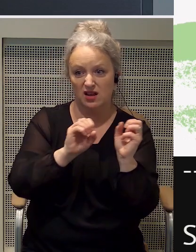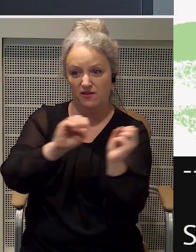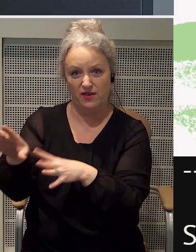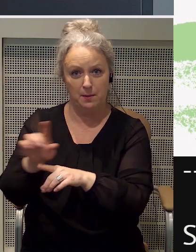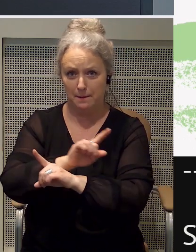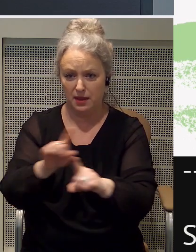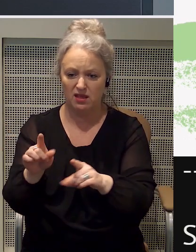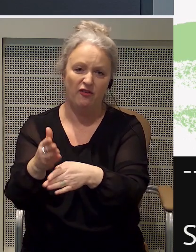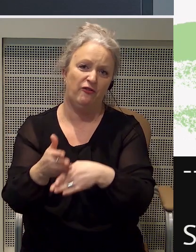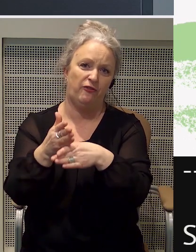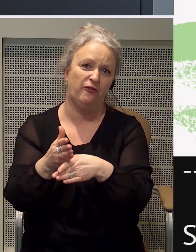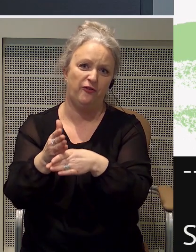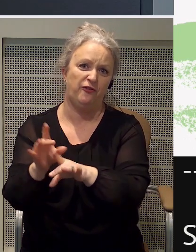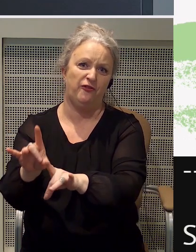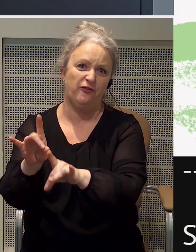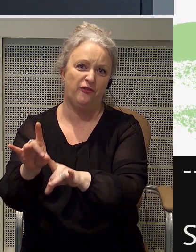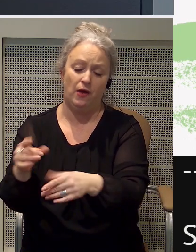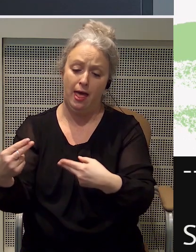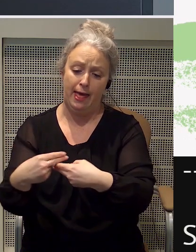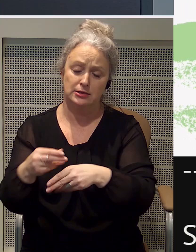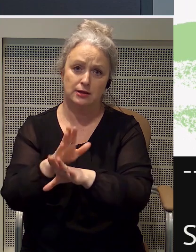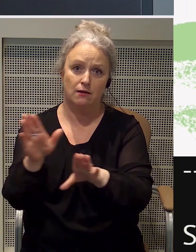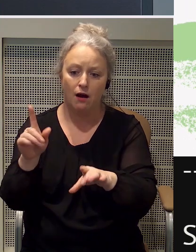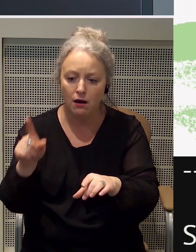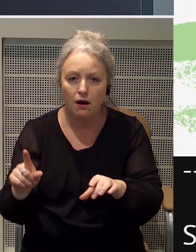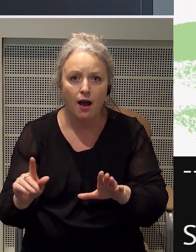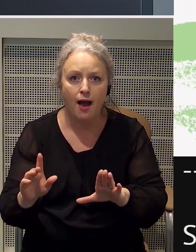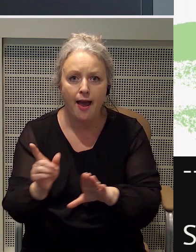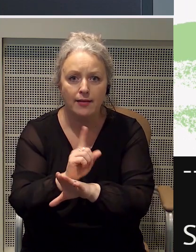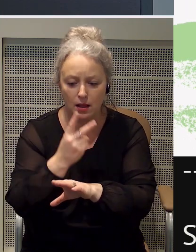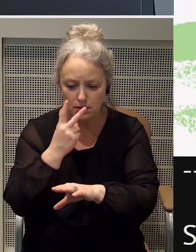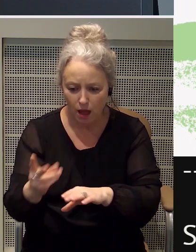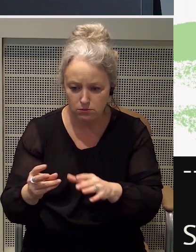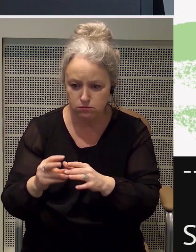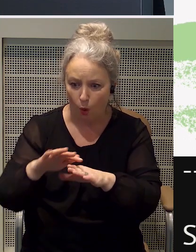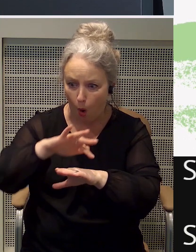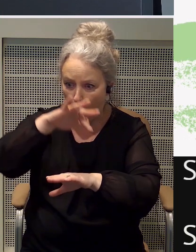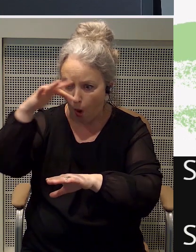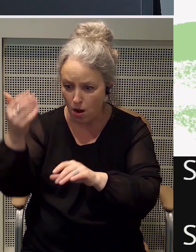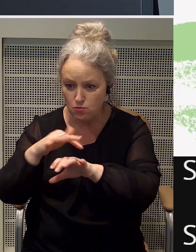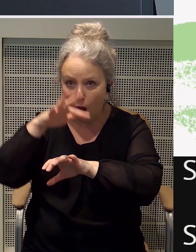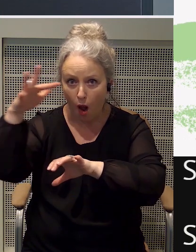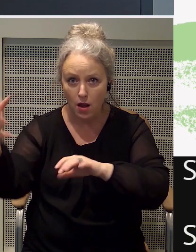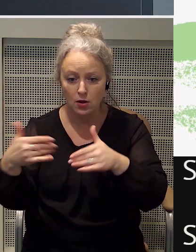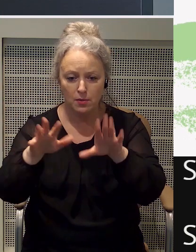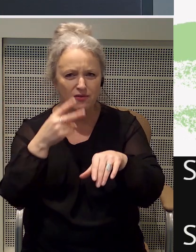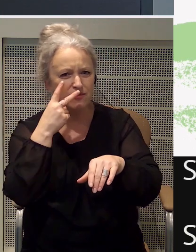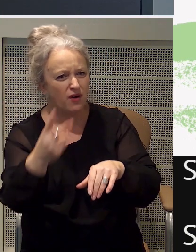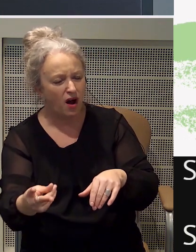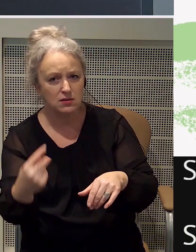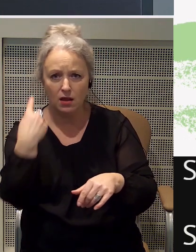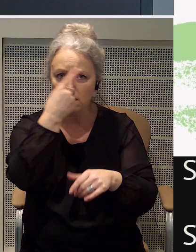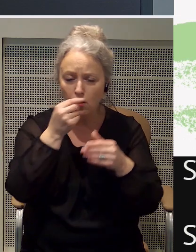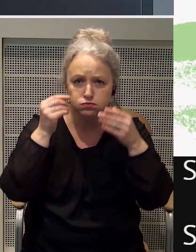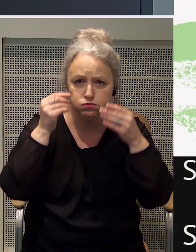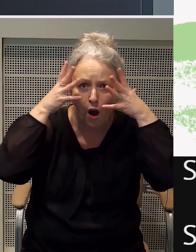It's like a garbage bin that we don't take out for a while. But even